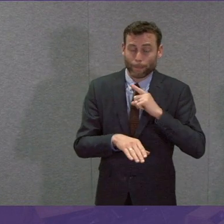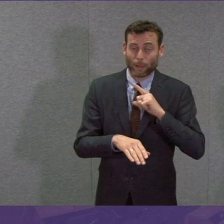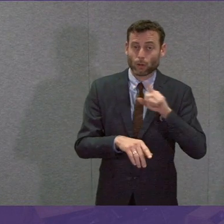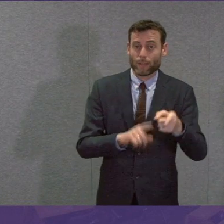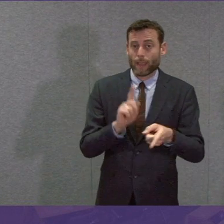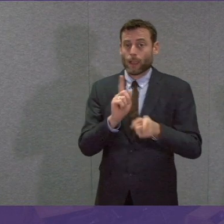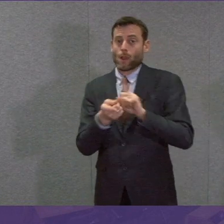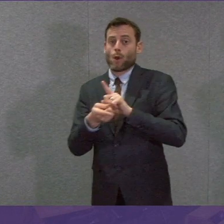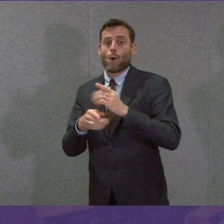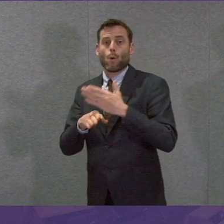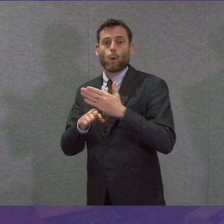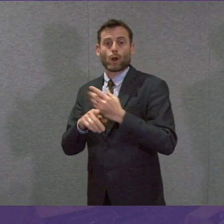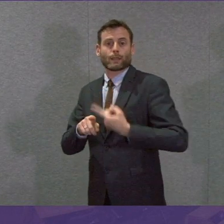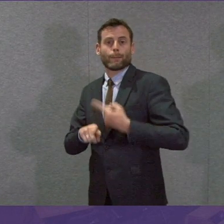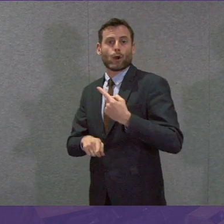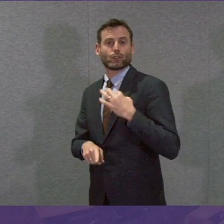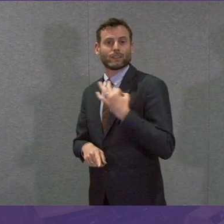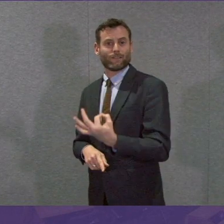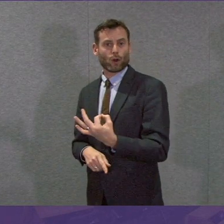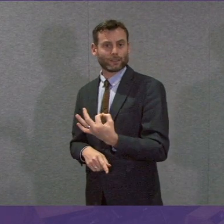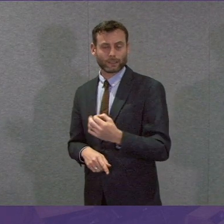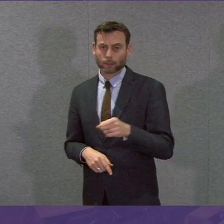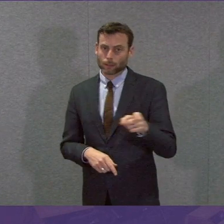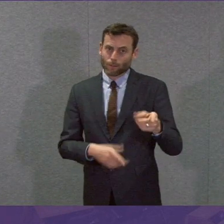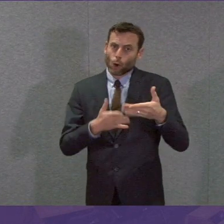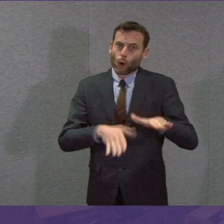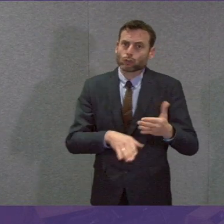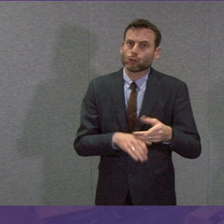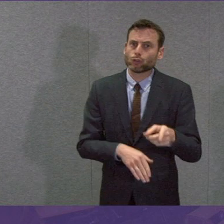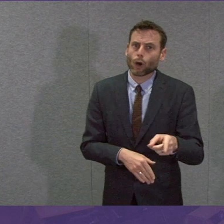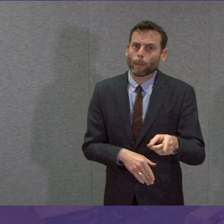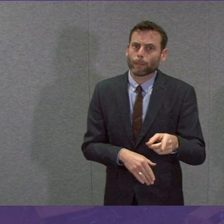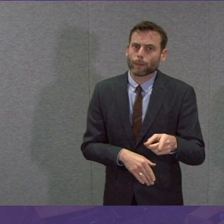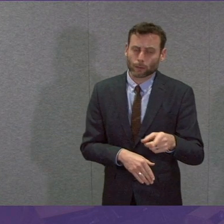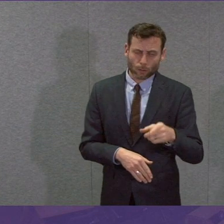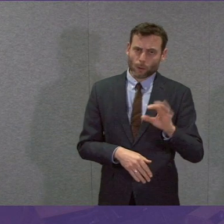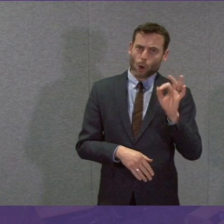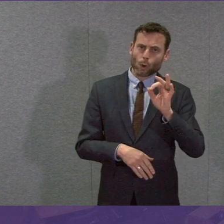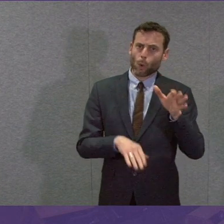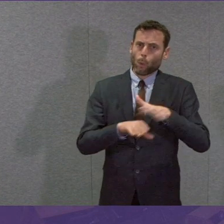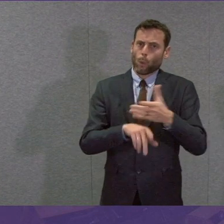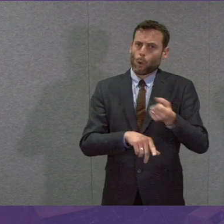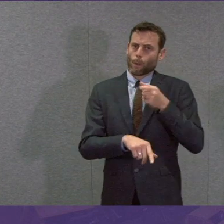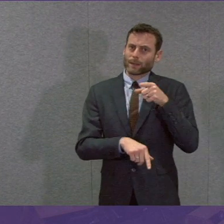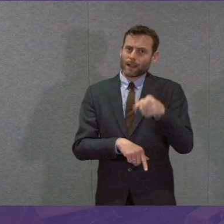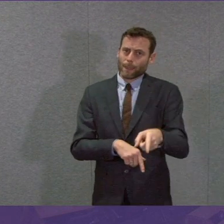emergency volunteers. And indeed, there's nothing beyond information provision on